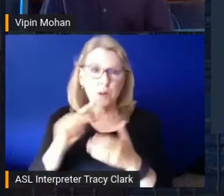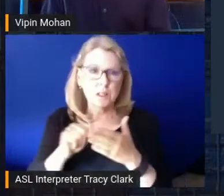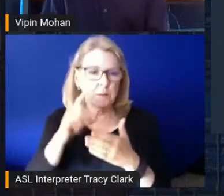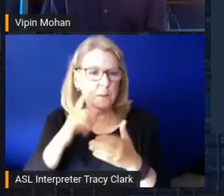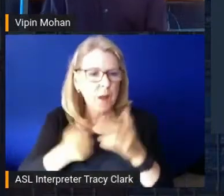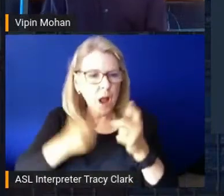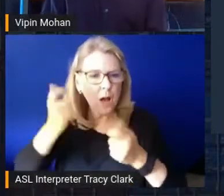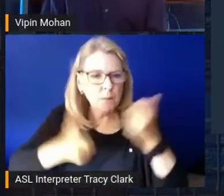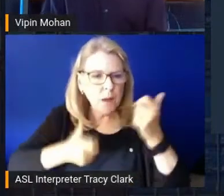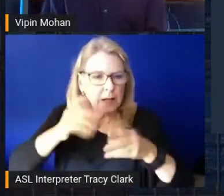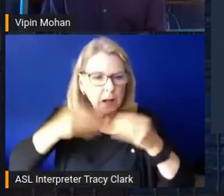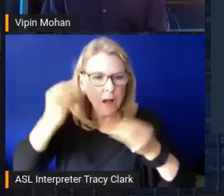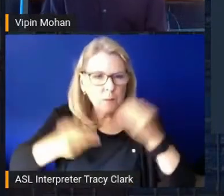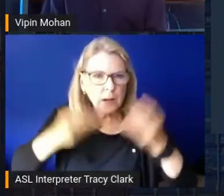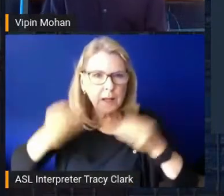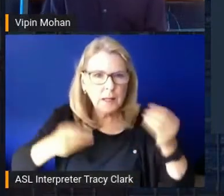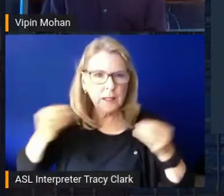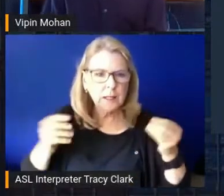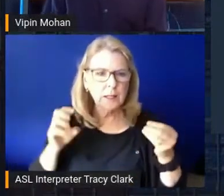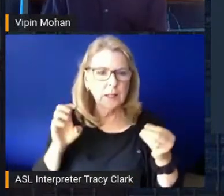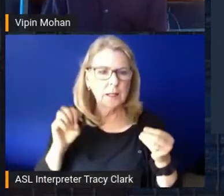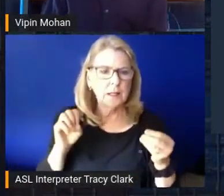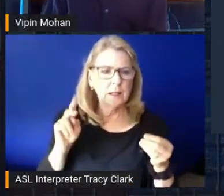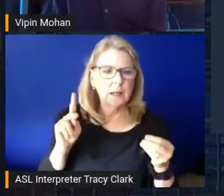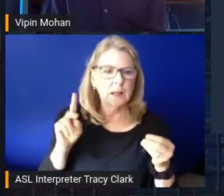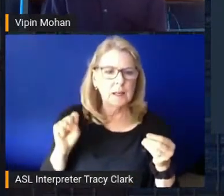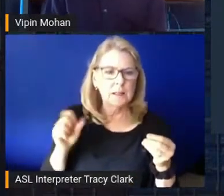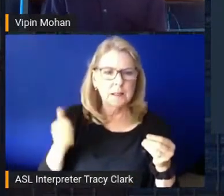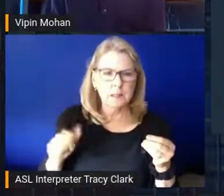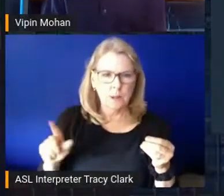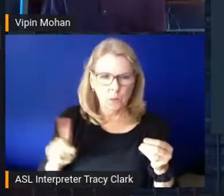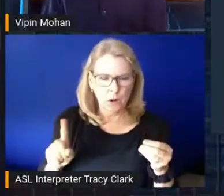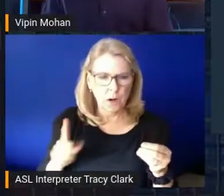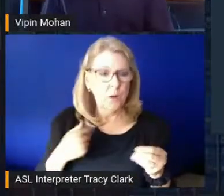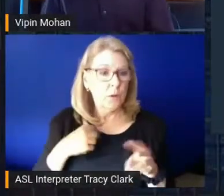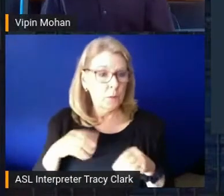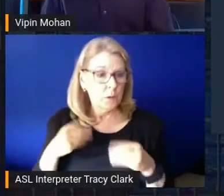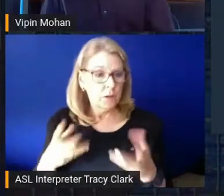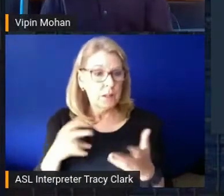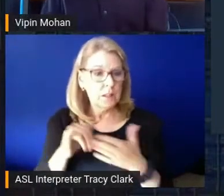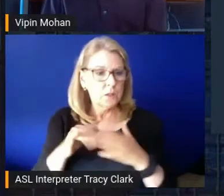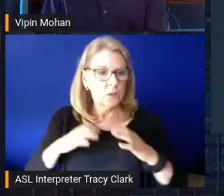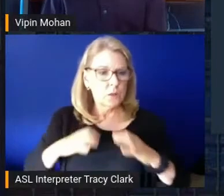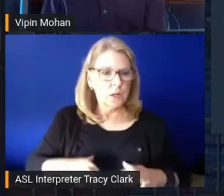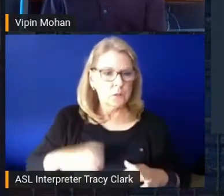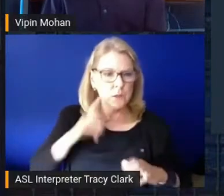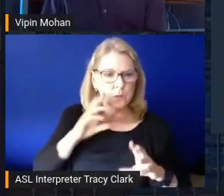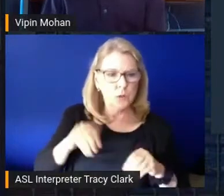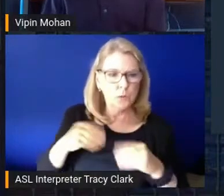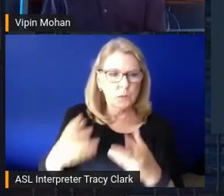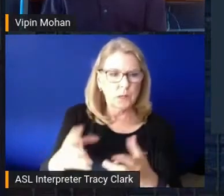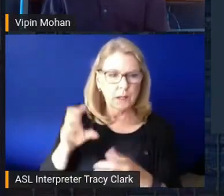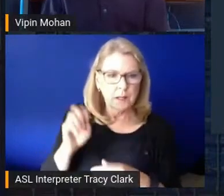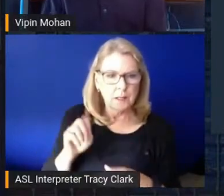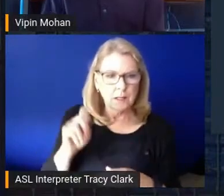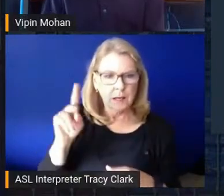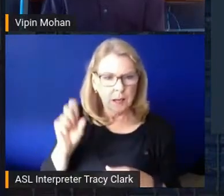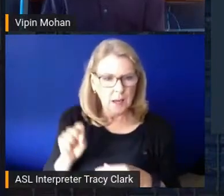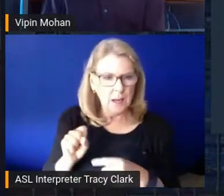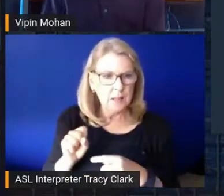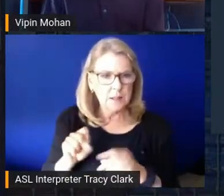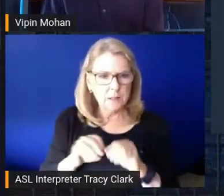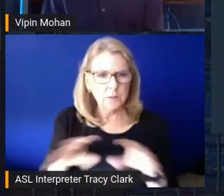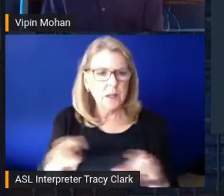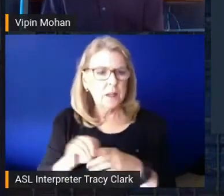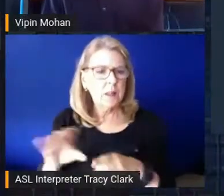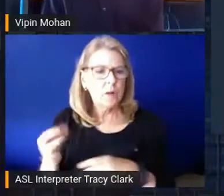So EKS Anywhere is a set of operational tools that we provide to customers to deploy EKS Distro-based Kubernetes clusters in their own data center